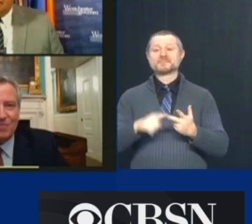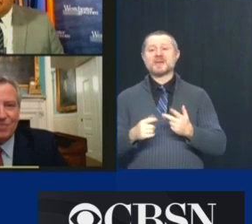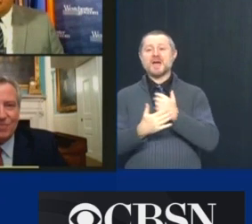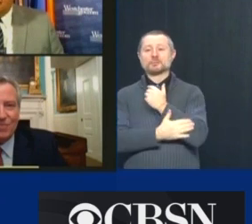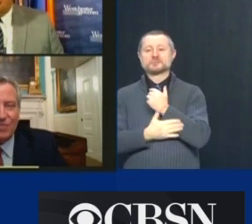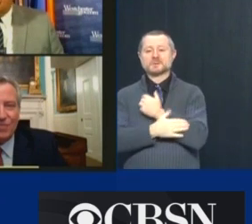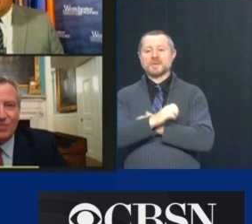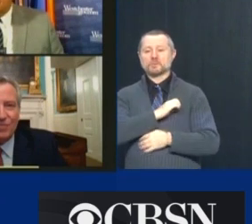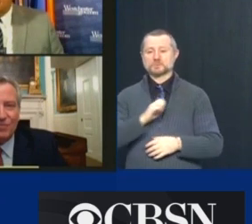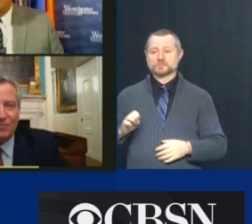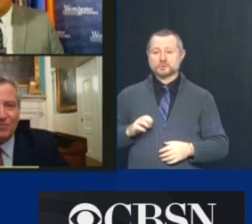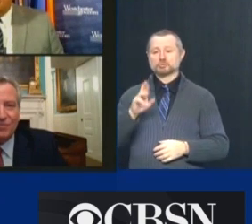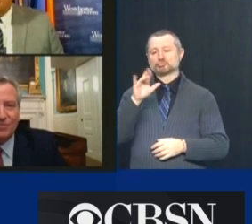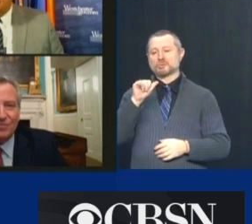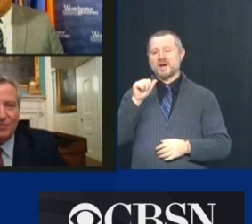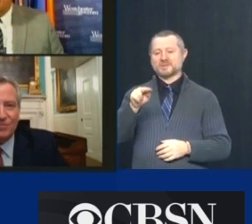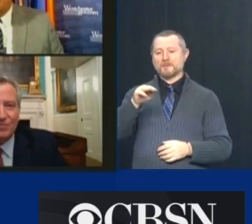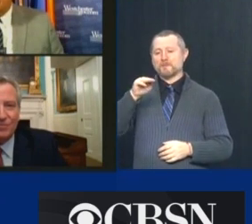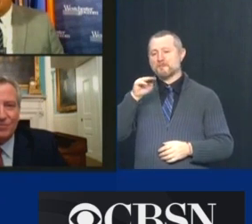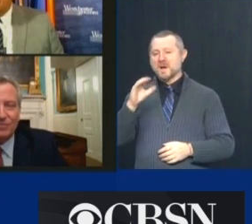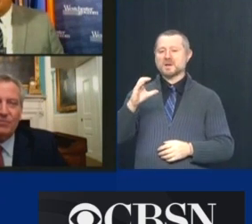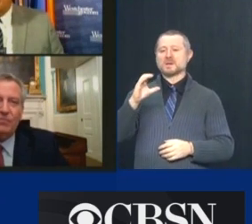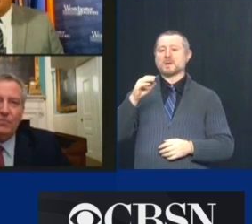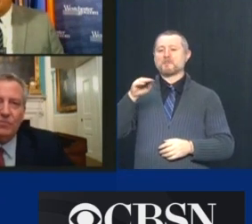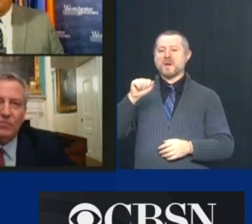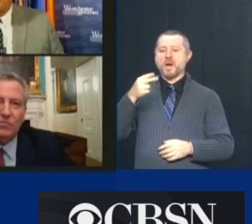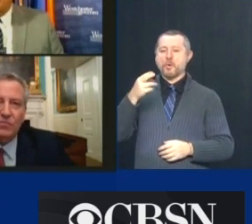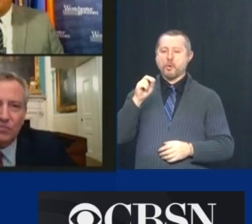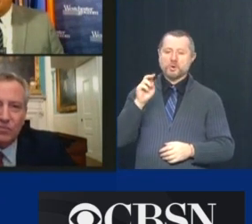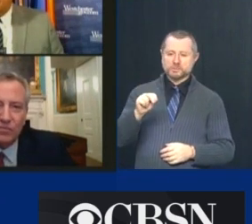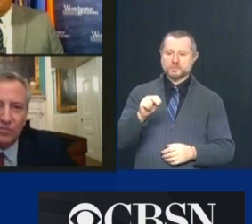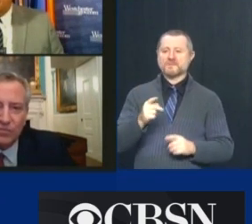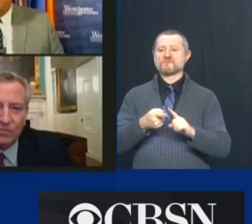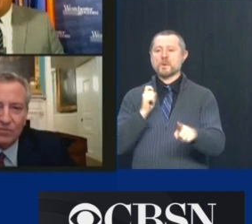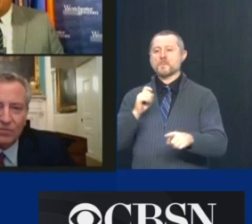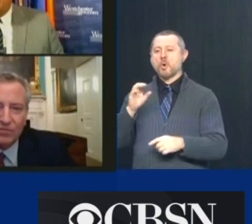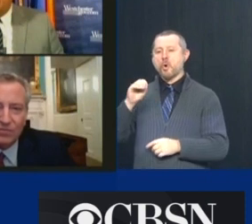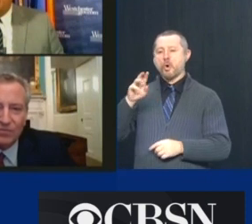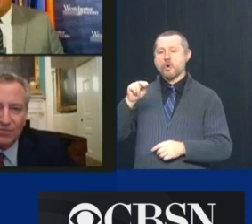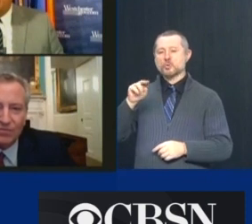McMahon from Onondaga County. Governor, how are you?